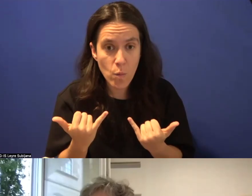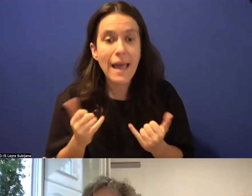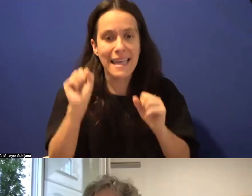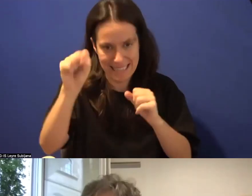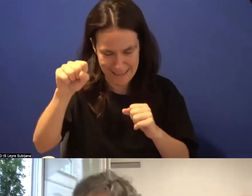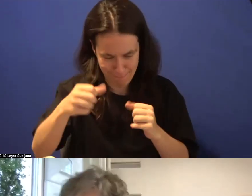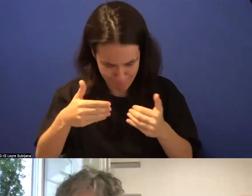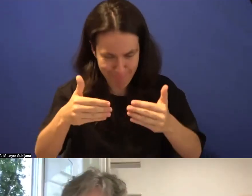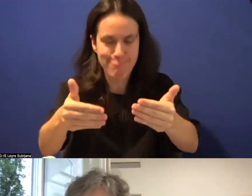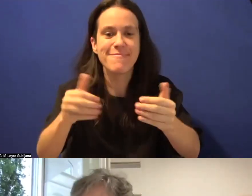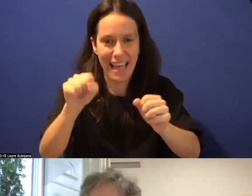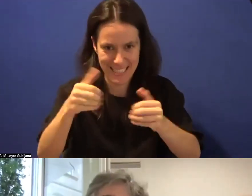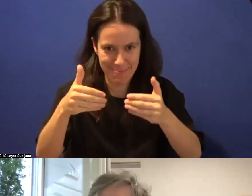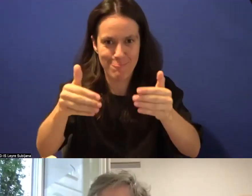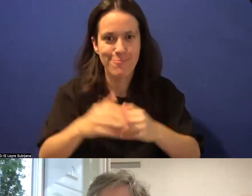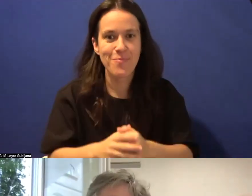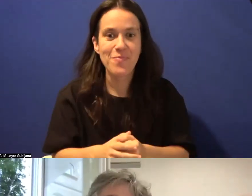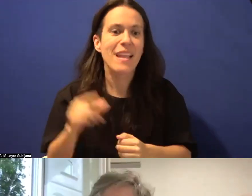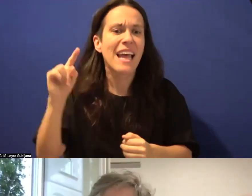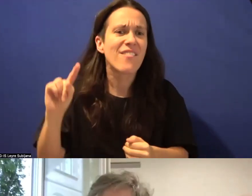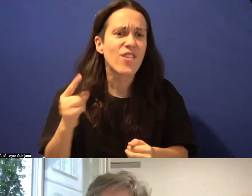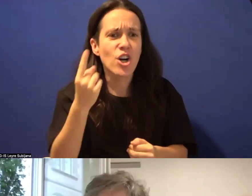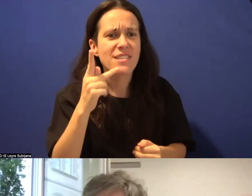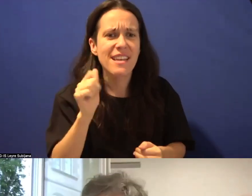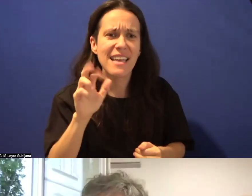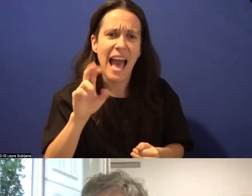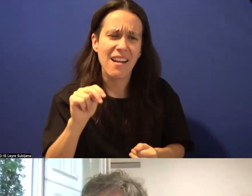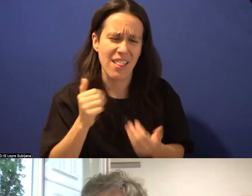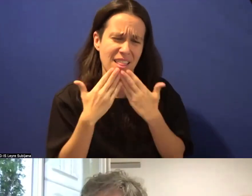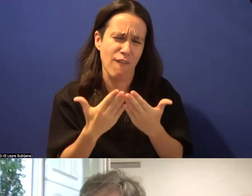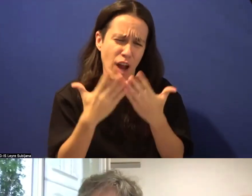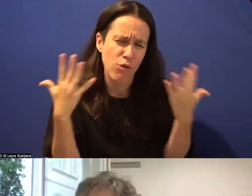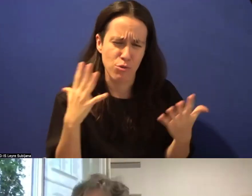Yes, sure. Well, first of all, Karen, thank you very much for this